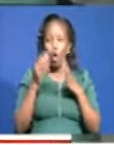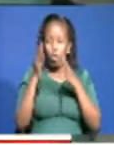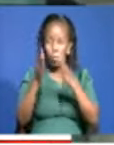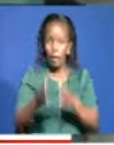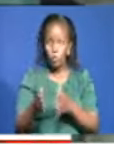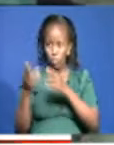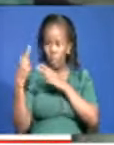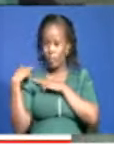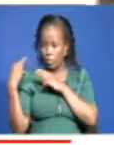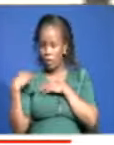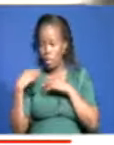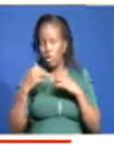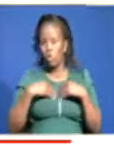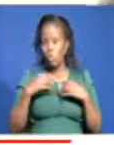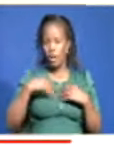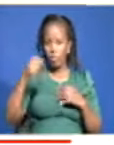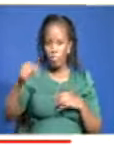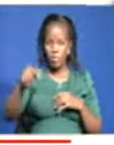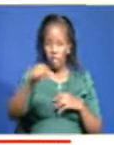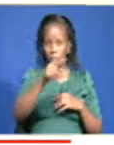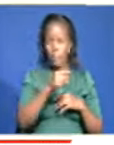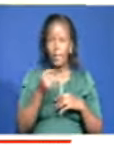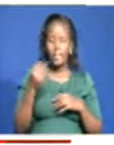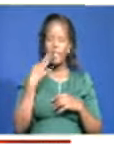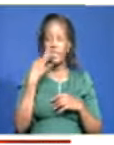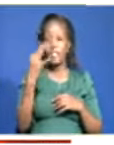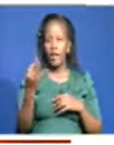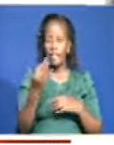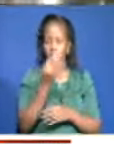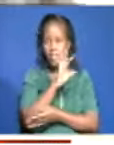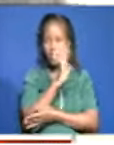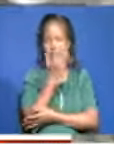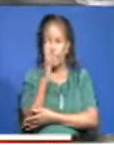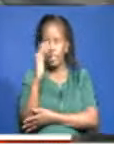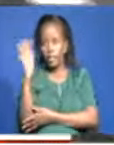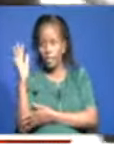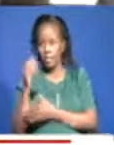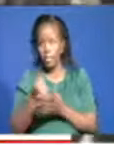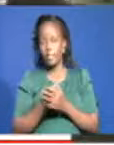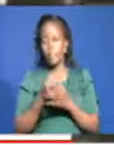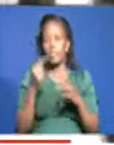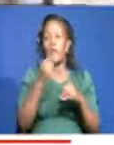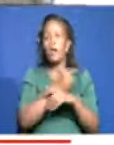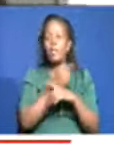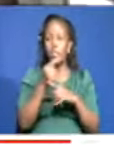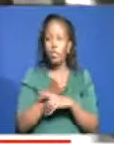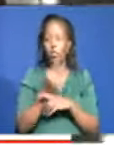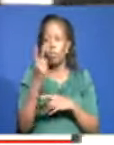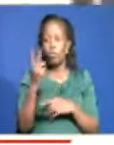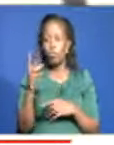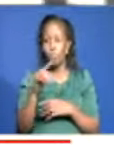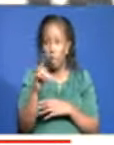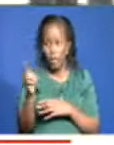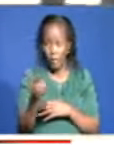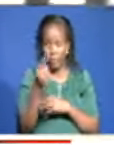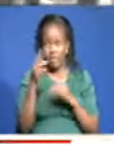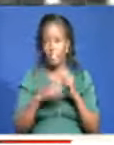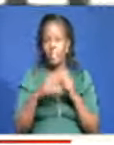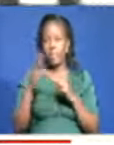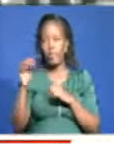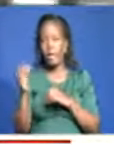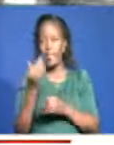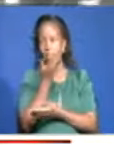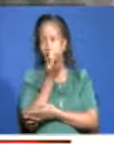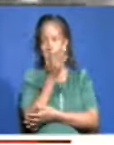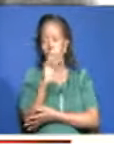planting 300 trees each. He added that the incoming recruitment of 2,700 forest rangers and 600